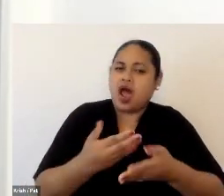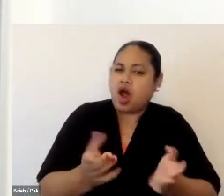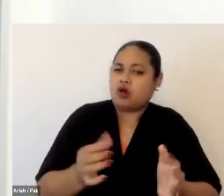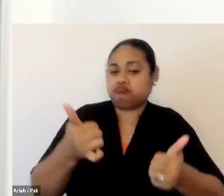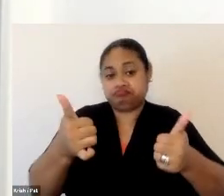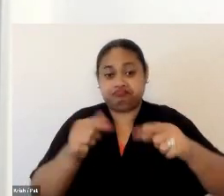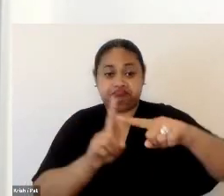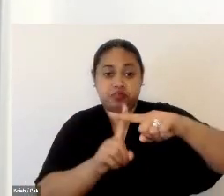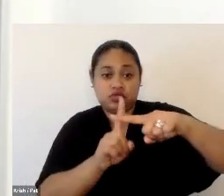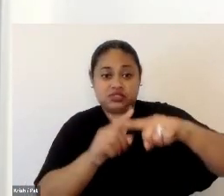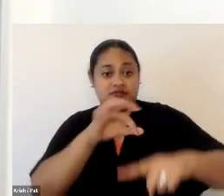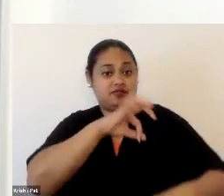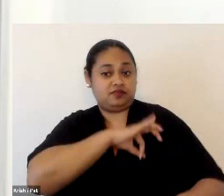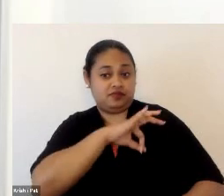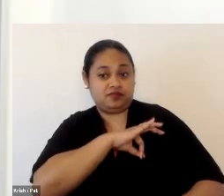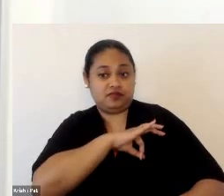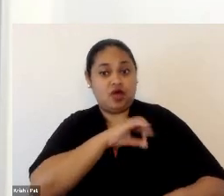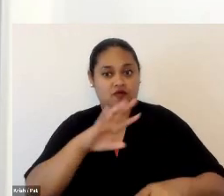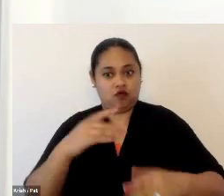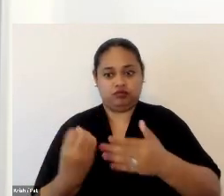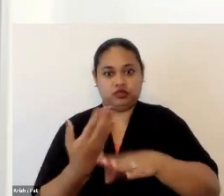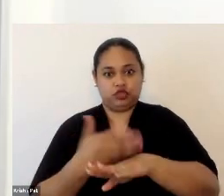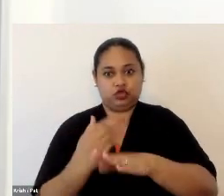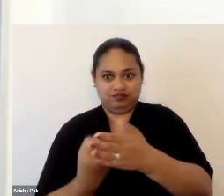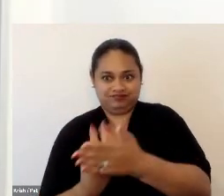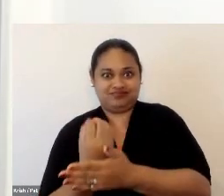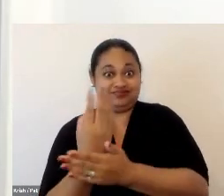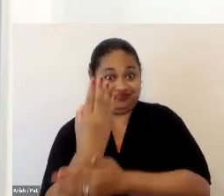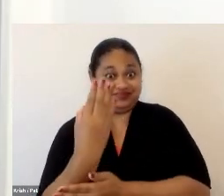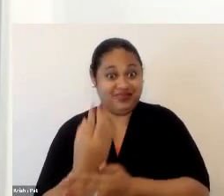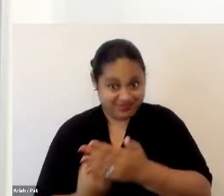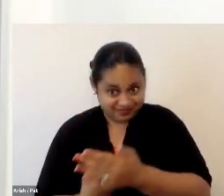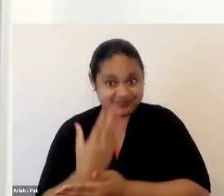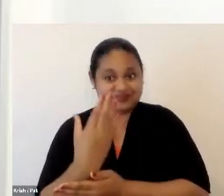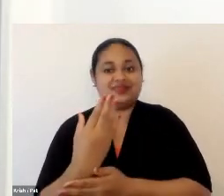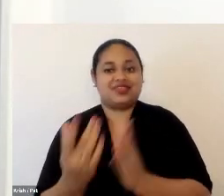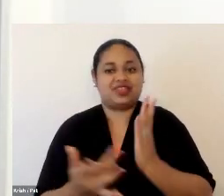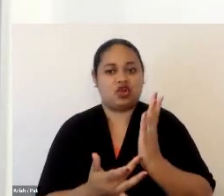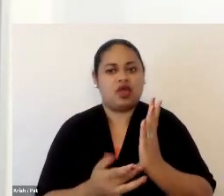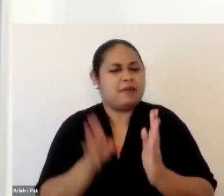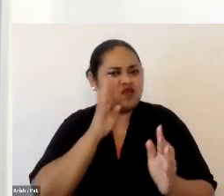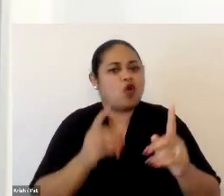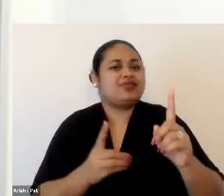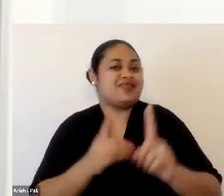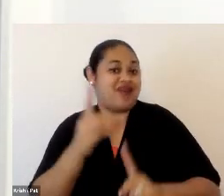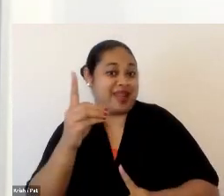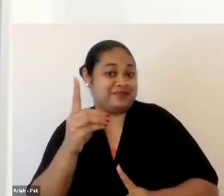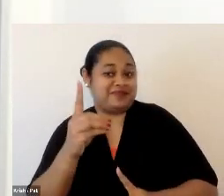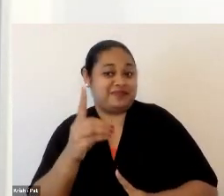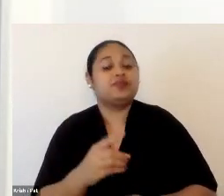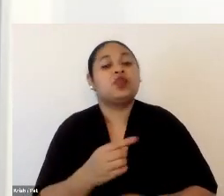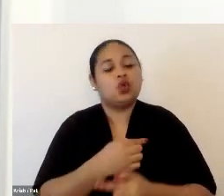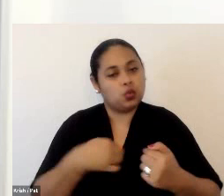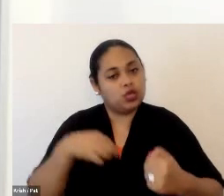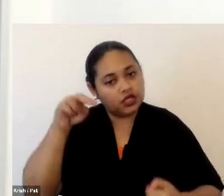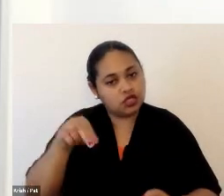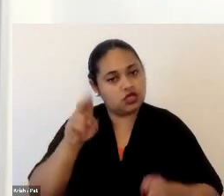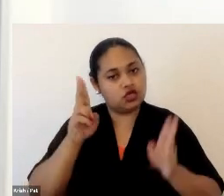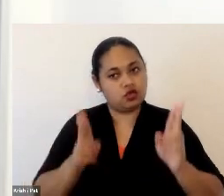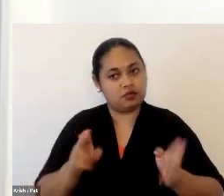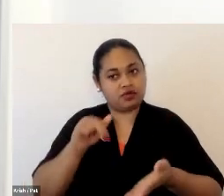these new and emerging technologies before they even develop sometimes. We need human rights